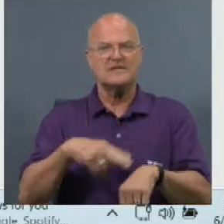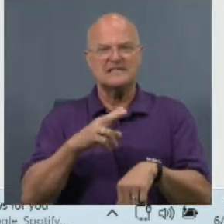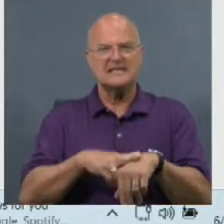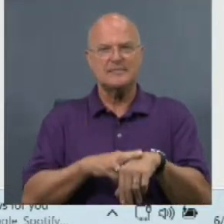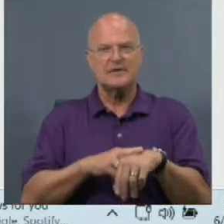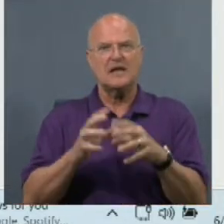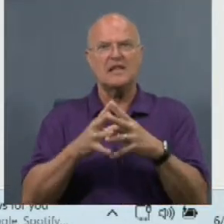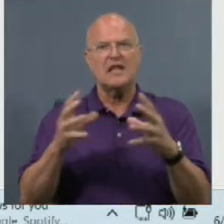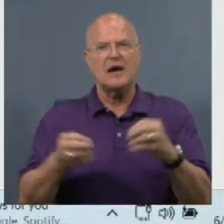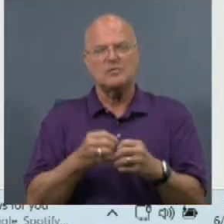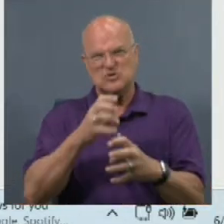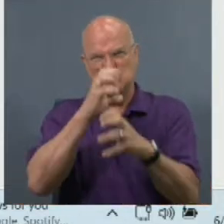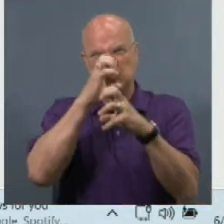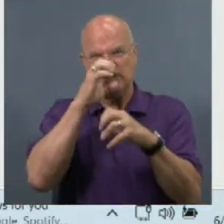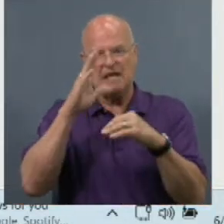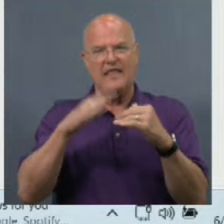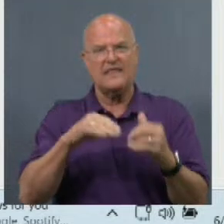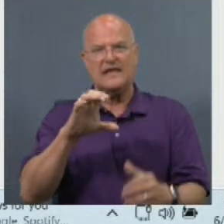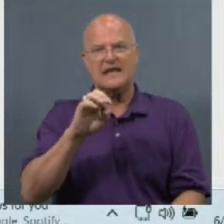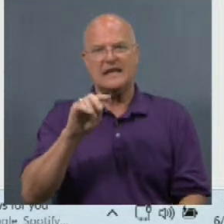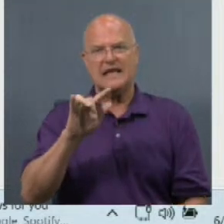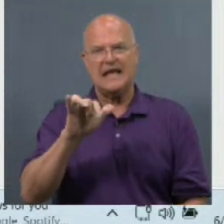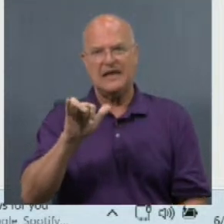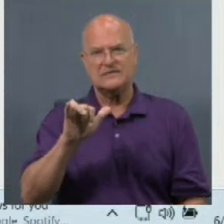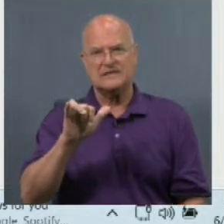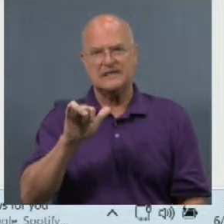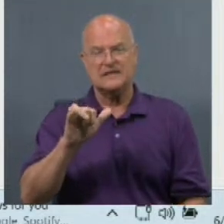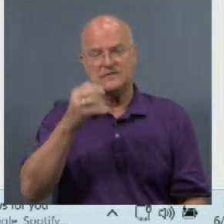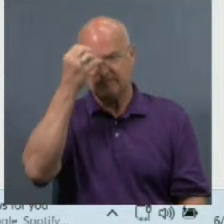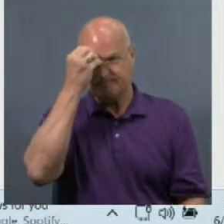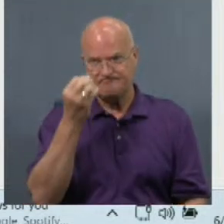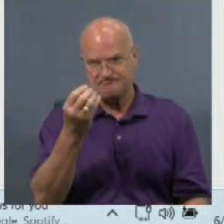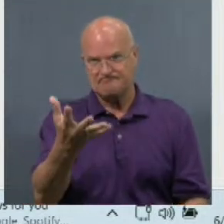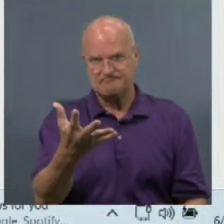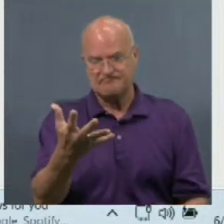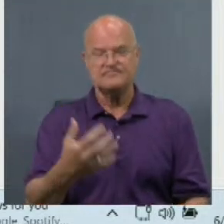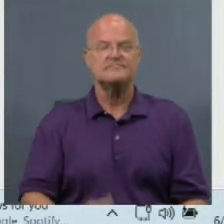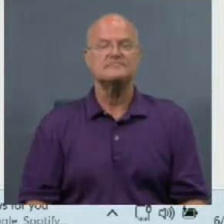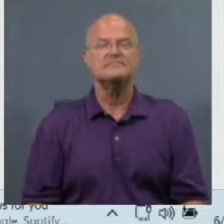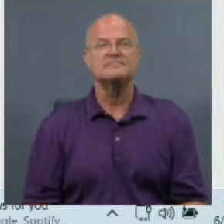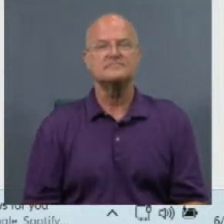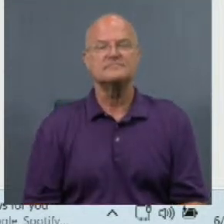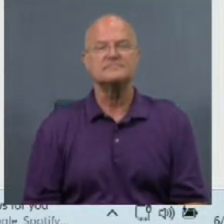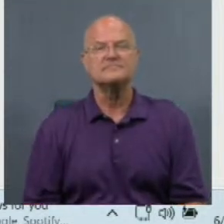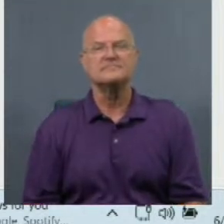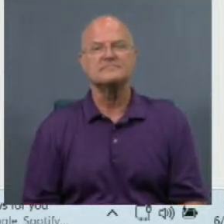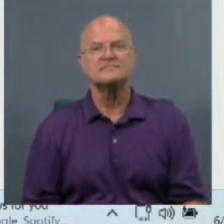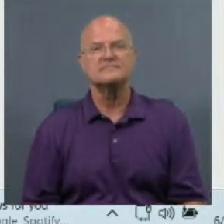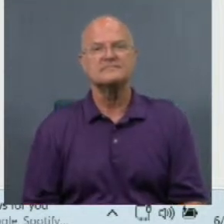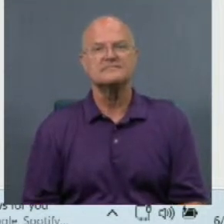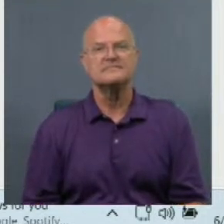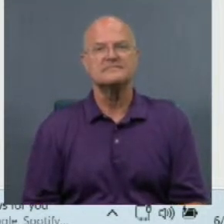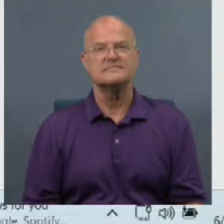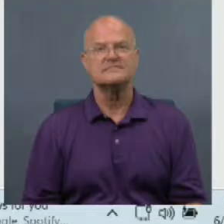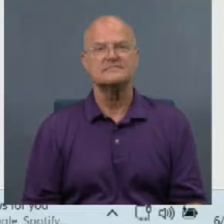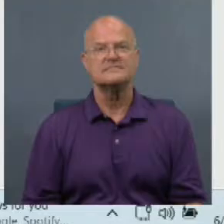typically a lot more stringent than county processes. So I just want to additionally point that out in the context.